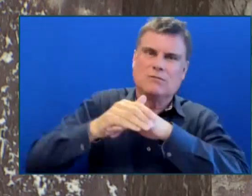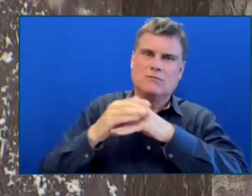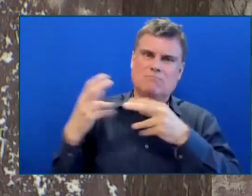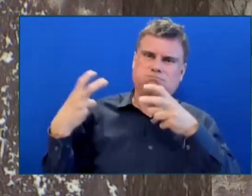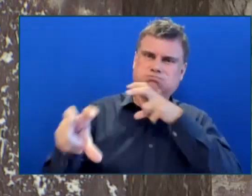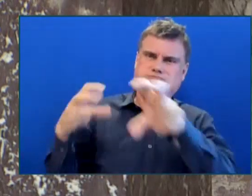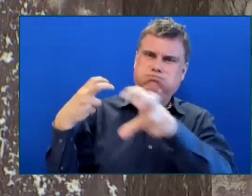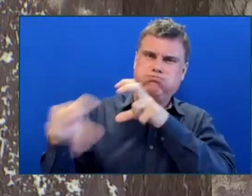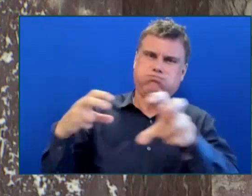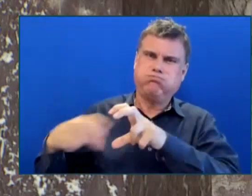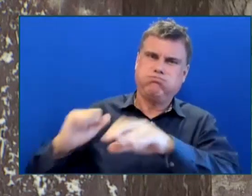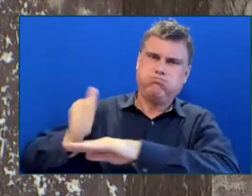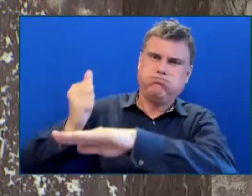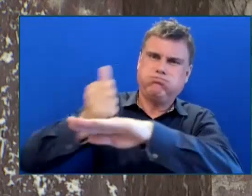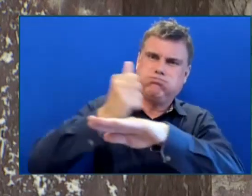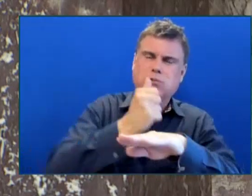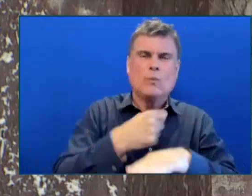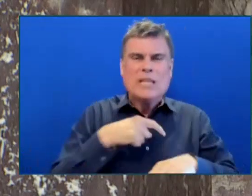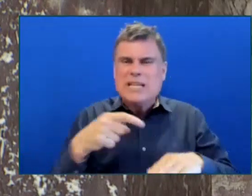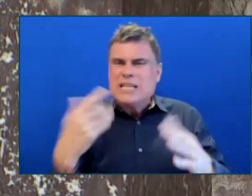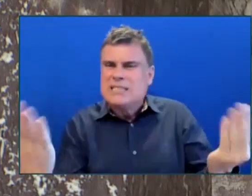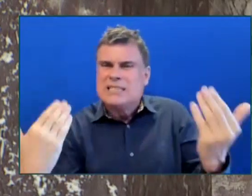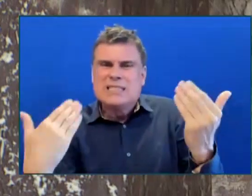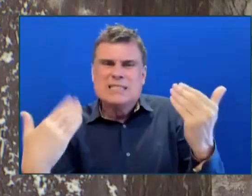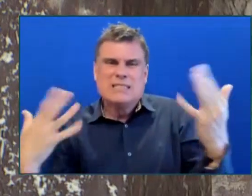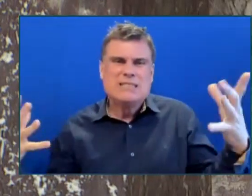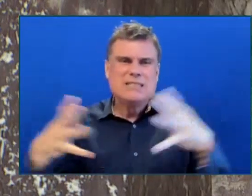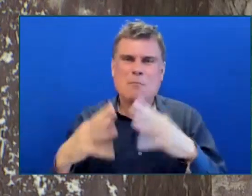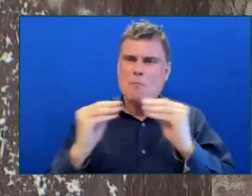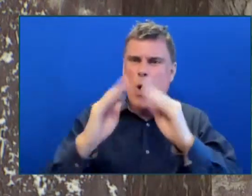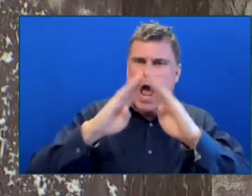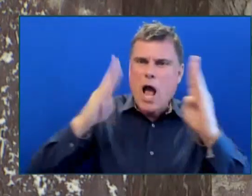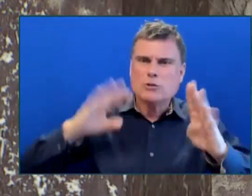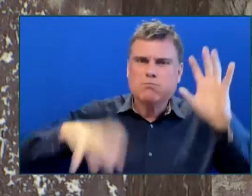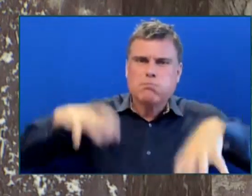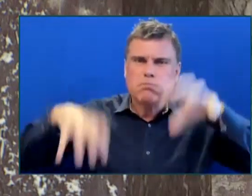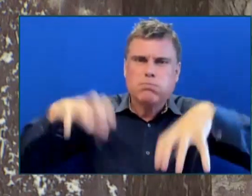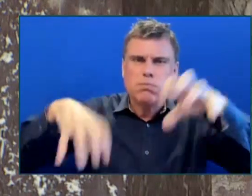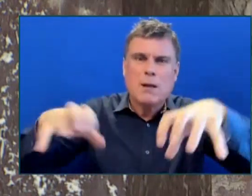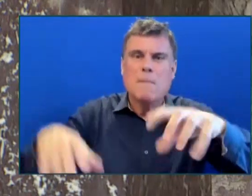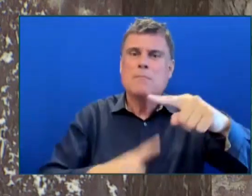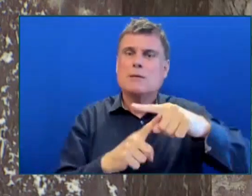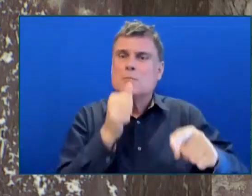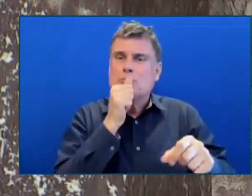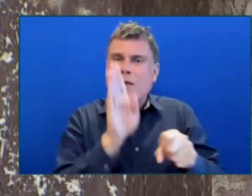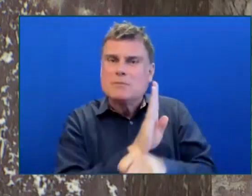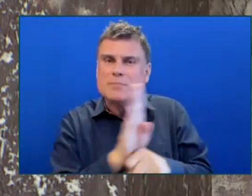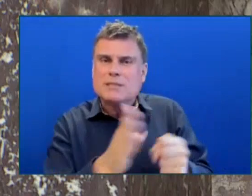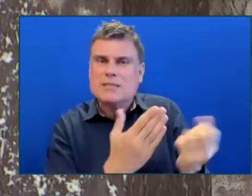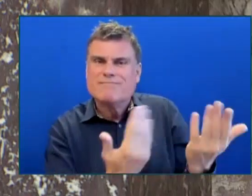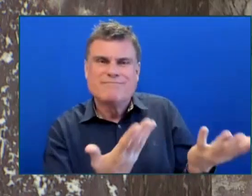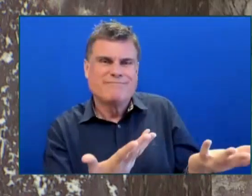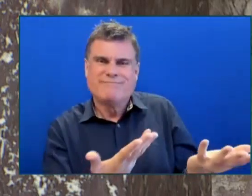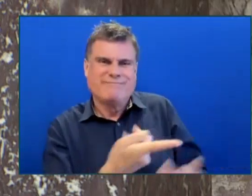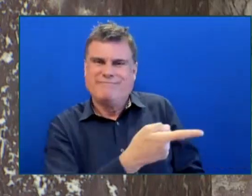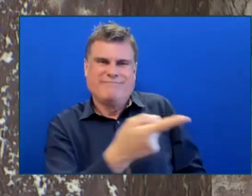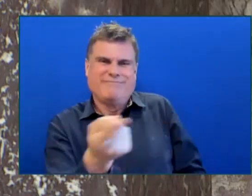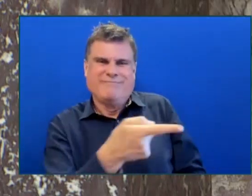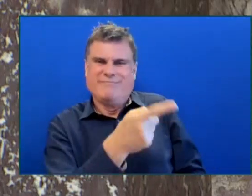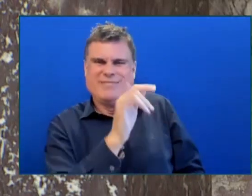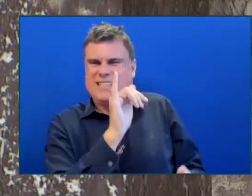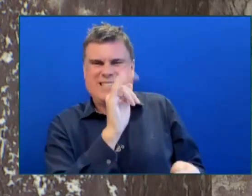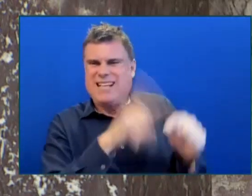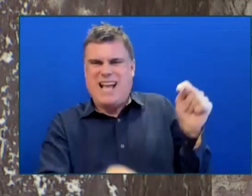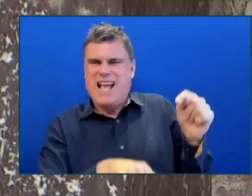address the type of housing the private sector is not able to do. But we also need to enable the private sector to build homes faster. And that's